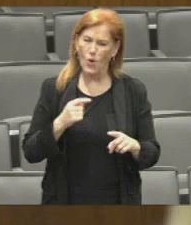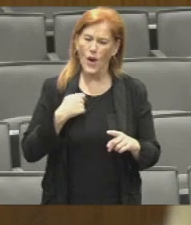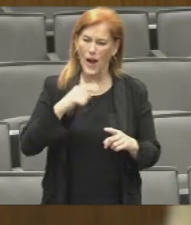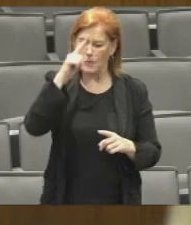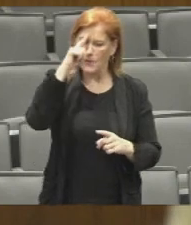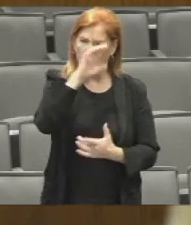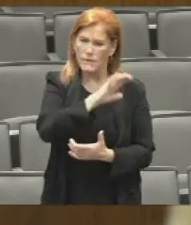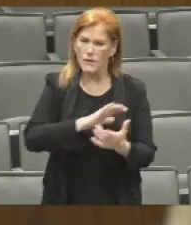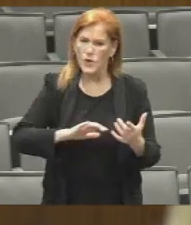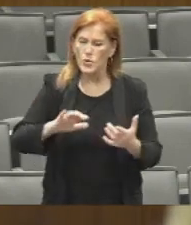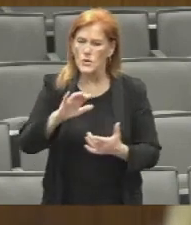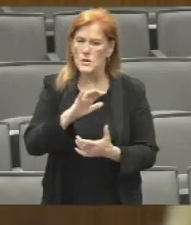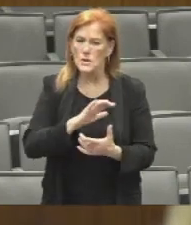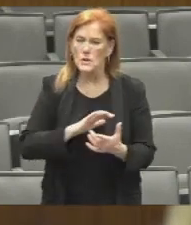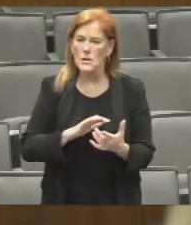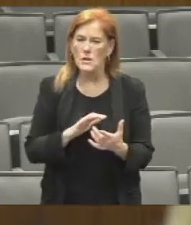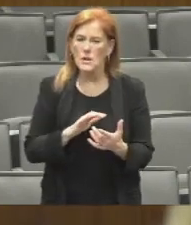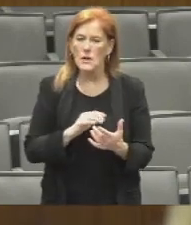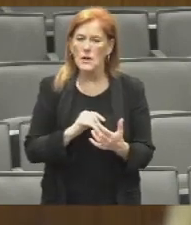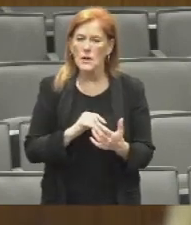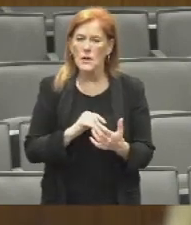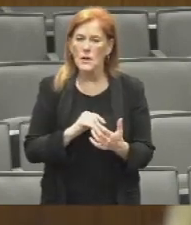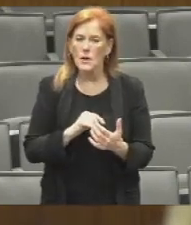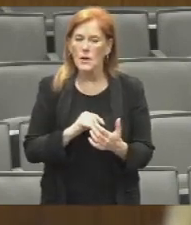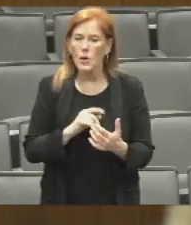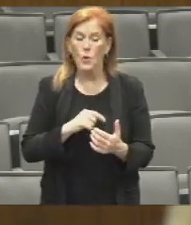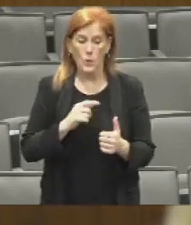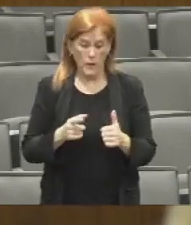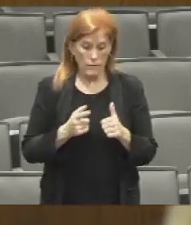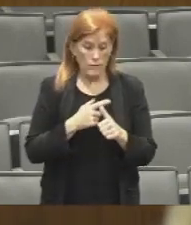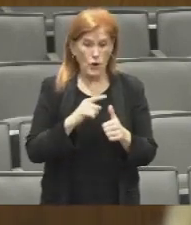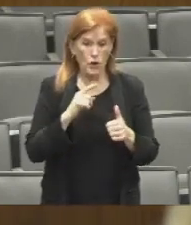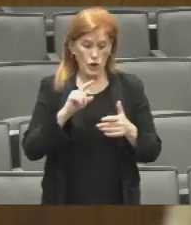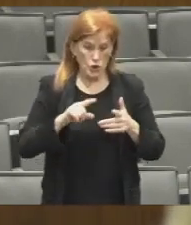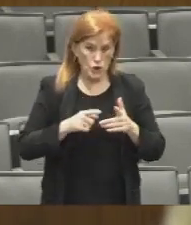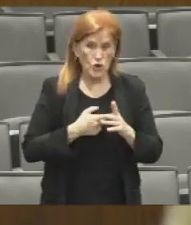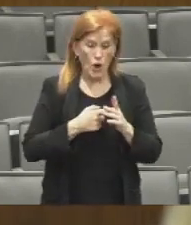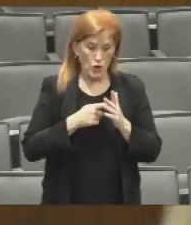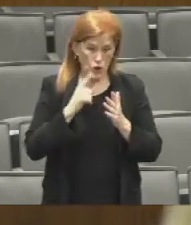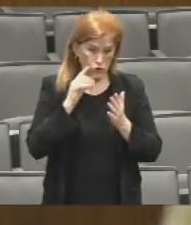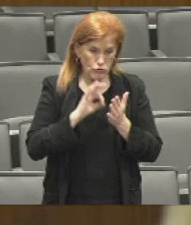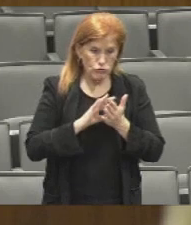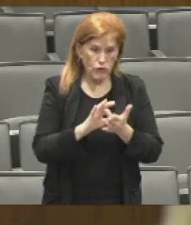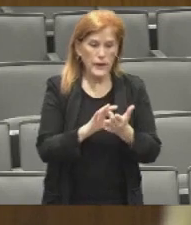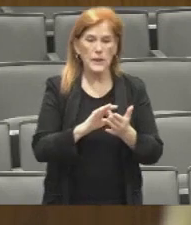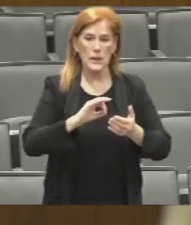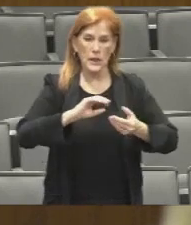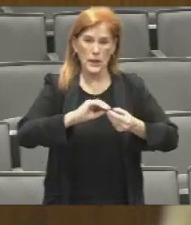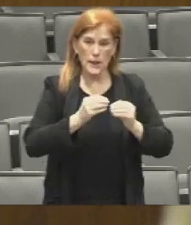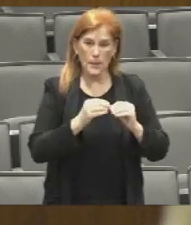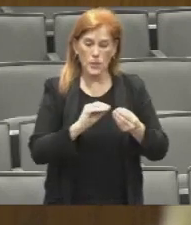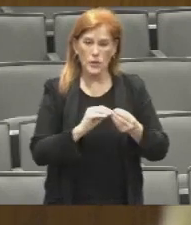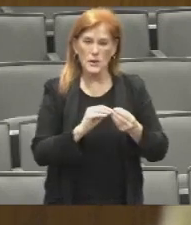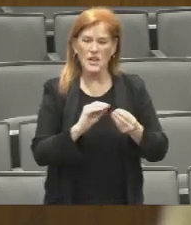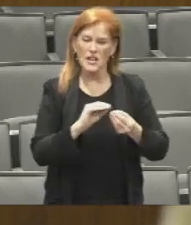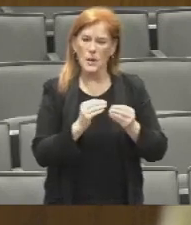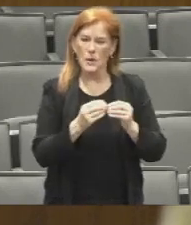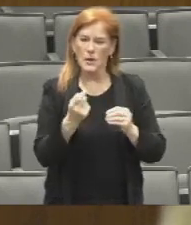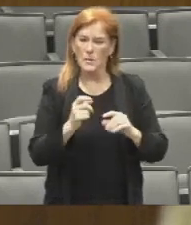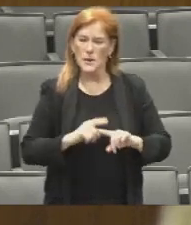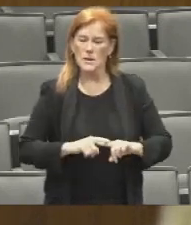behind when we first started keeping track of it, the numbers were a little different in regards